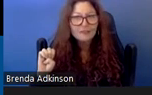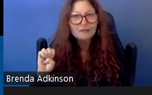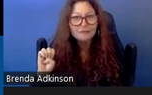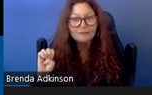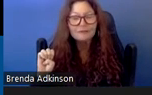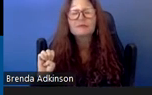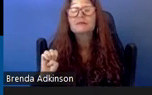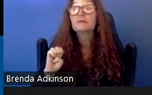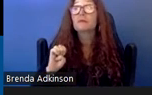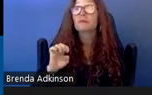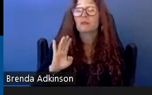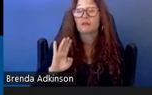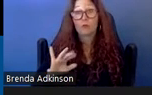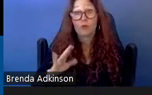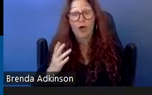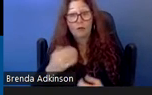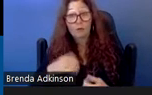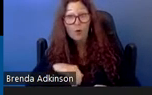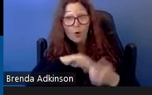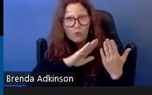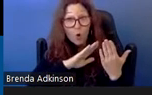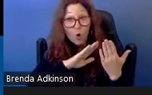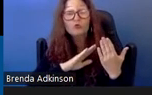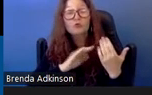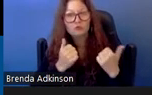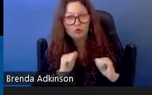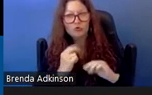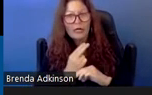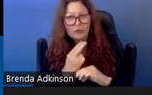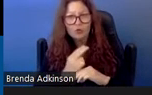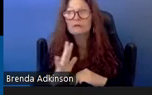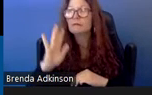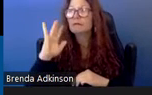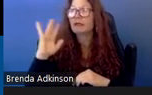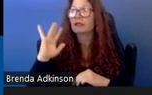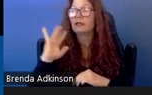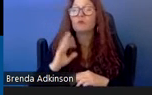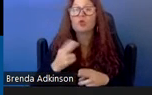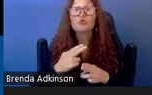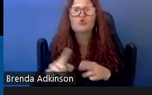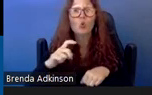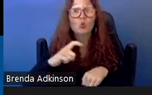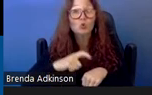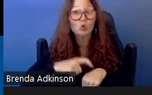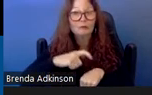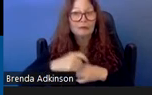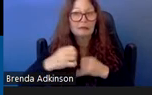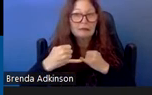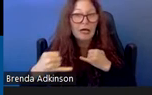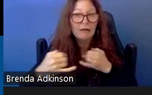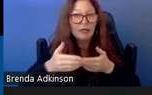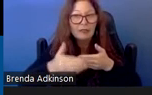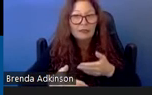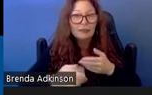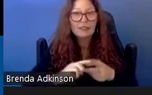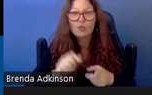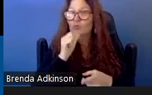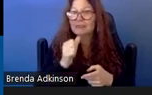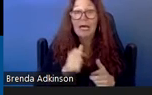approach was something that we looked at back then, and we looked at a shorter term timeline. It wasn't immediate disaster case management. It